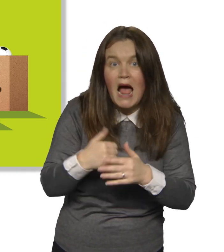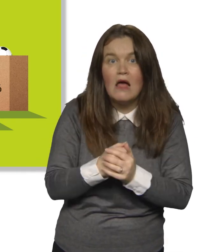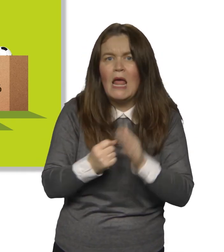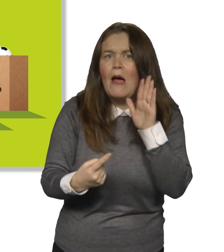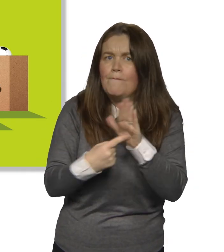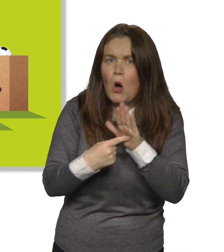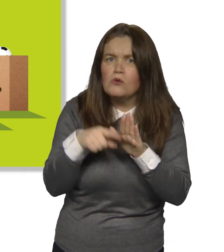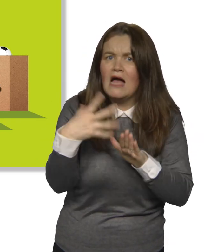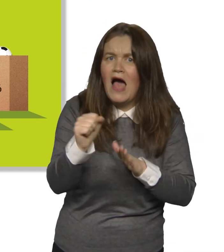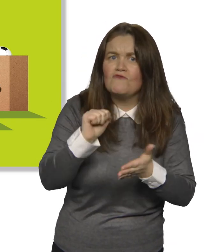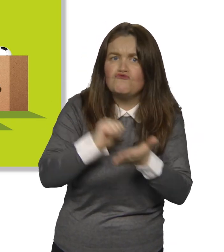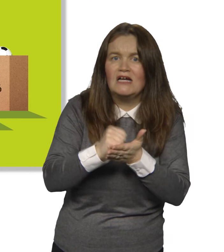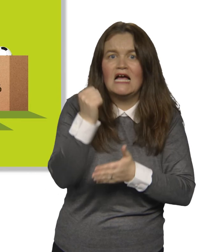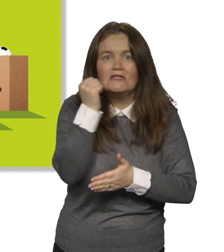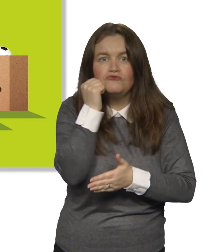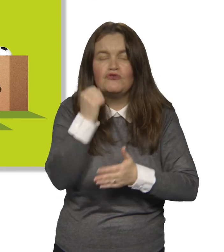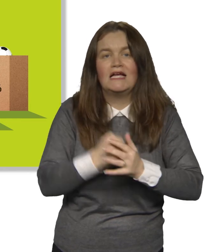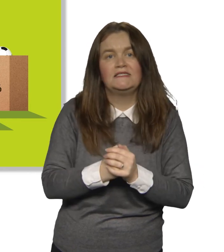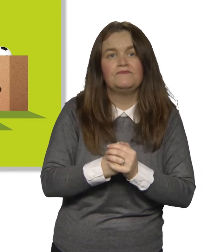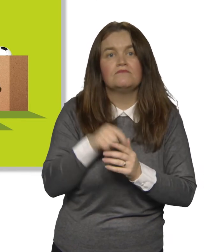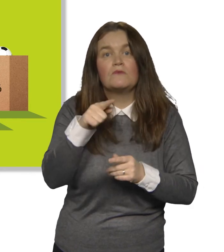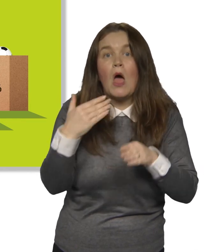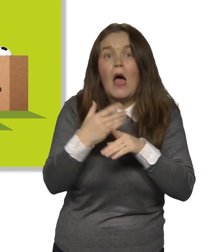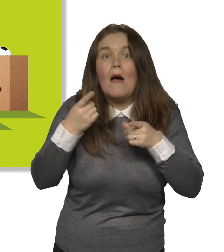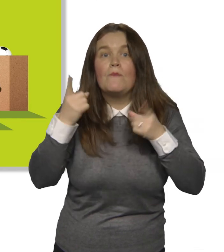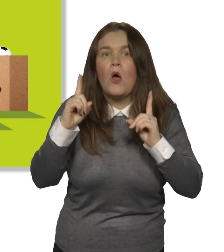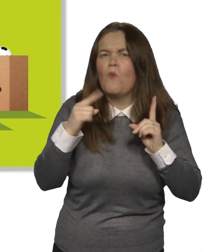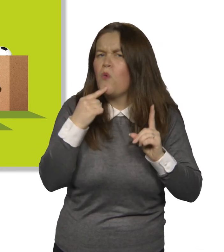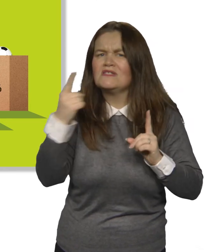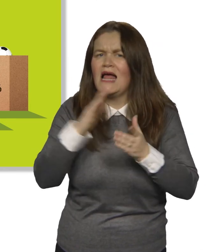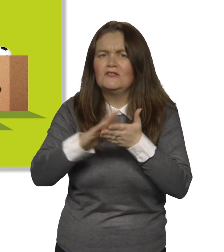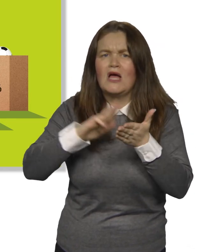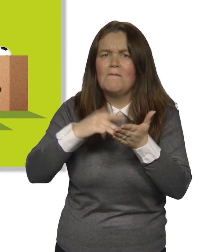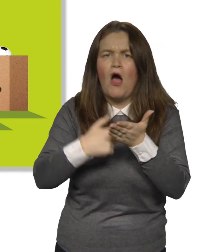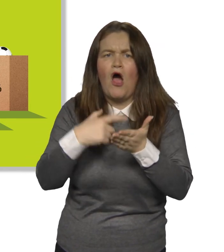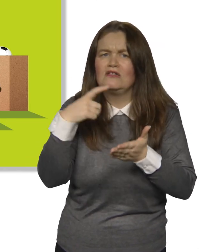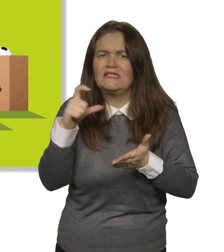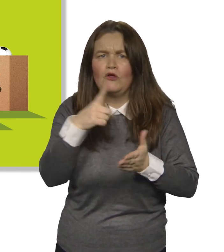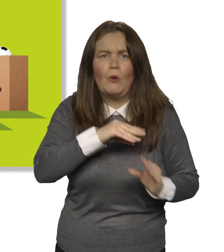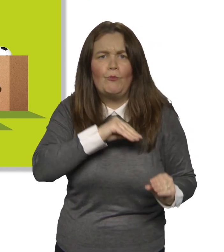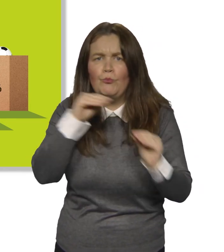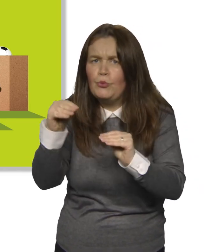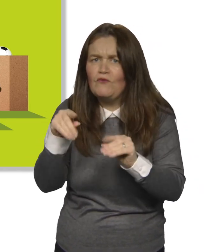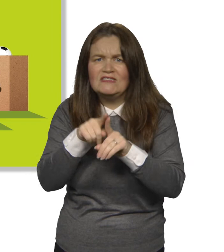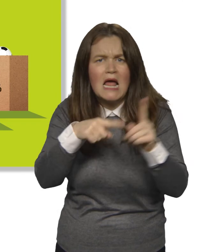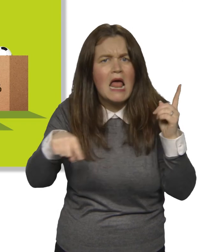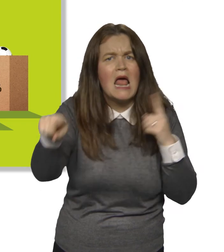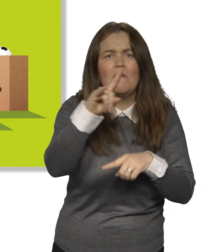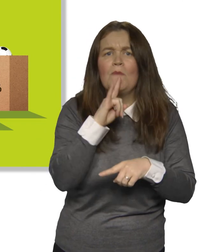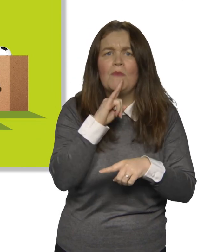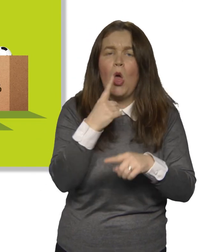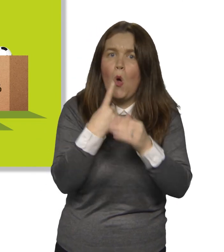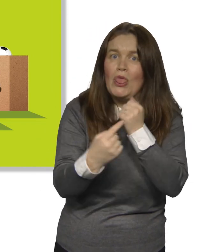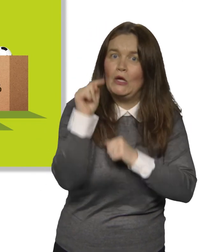It's important it has the right address. Your employer won't tell HMRC that you've moved, nor will anyone else. You need to do that